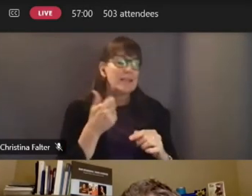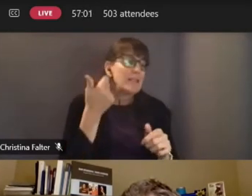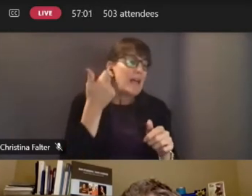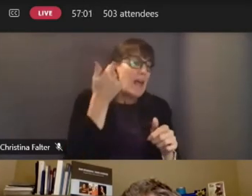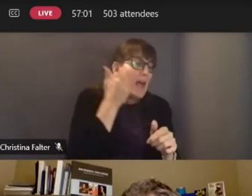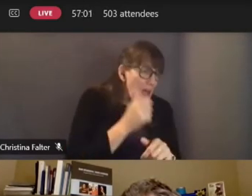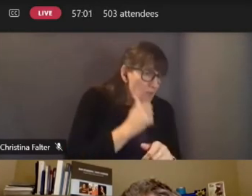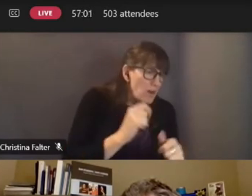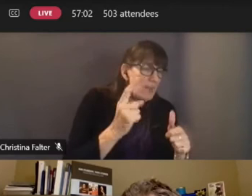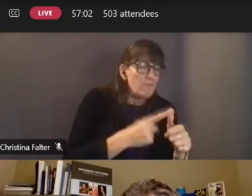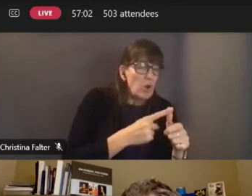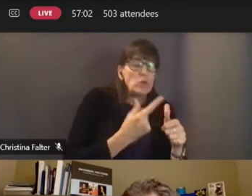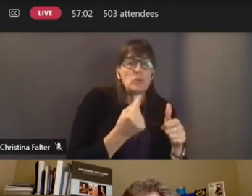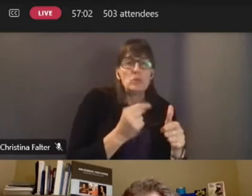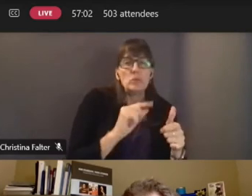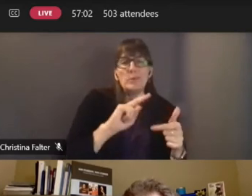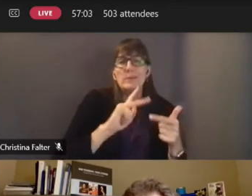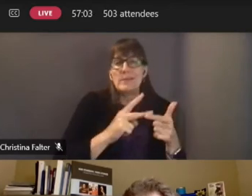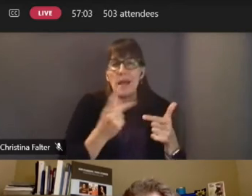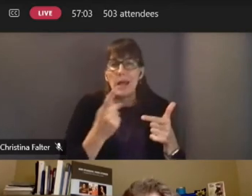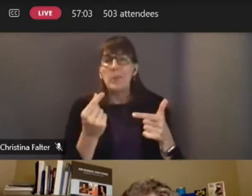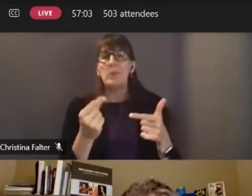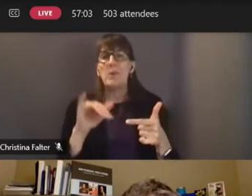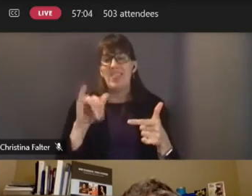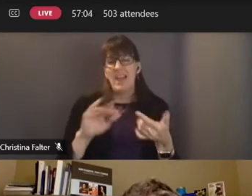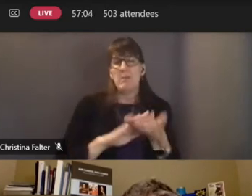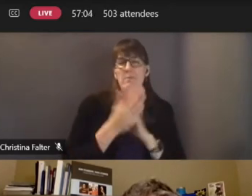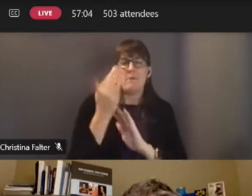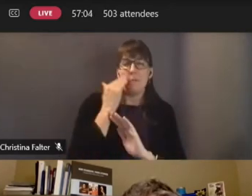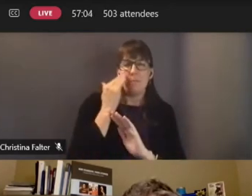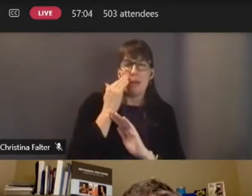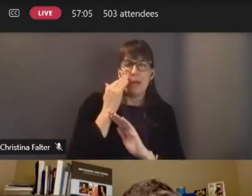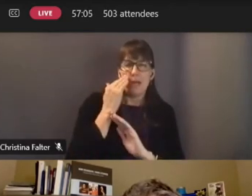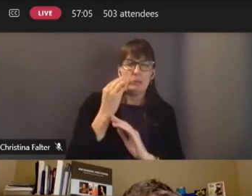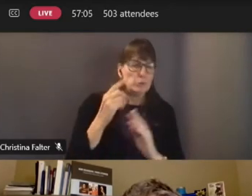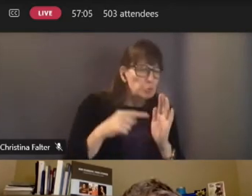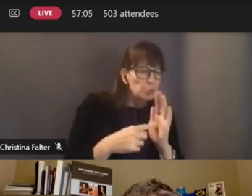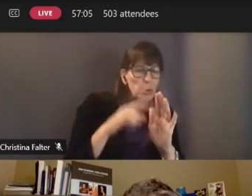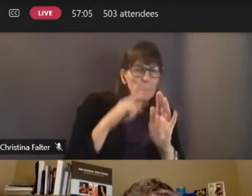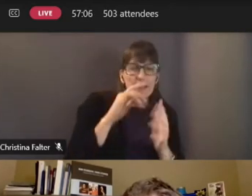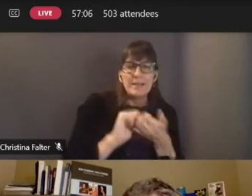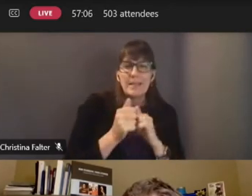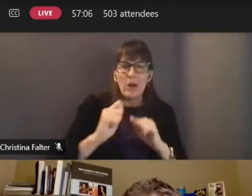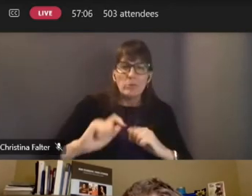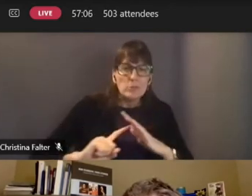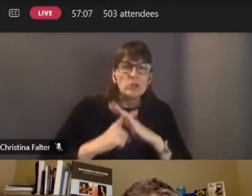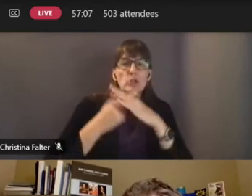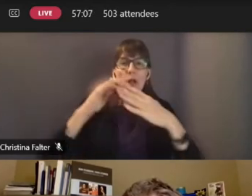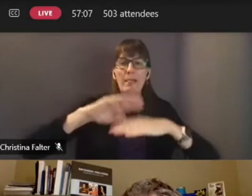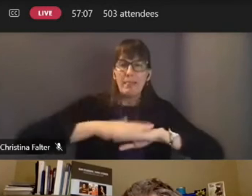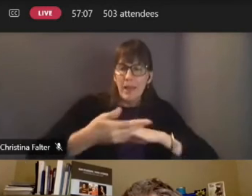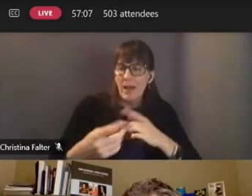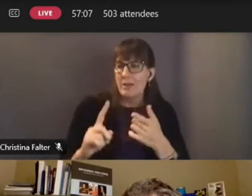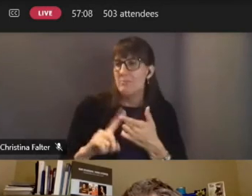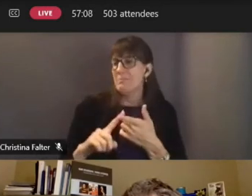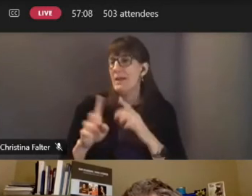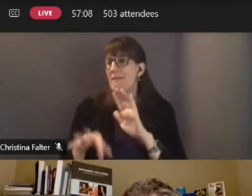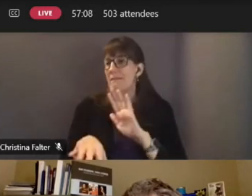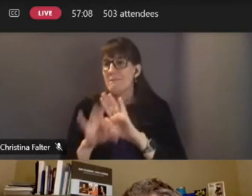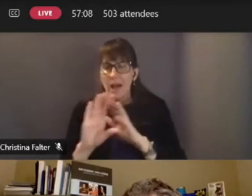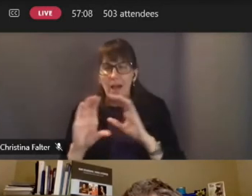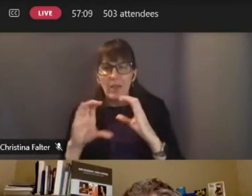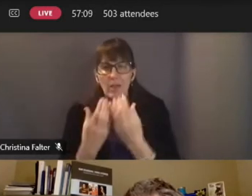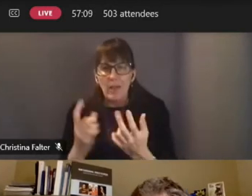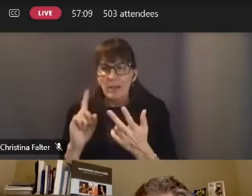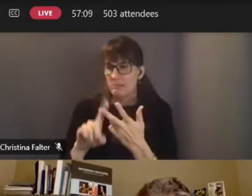gonna do. This would be familiarizing kids to show them how to turn on their laptop, find their Schoology course, find the right assignments, so that if